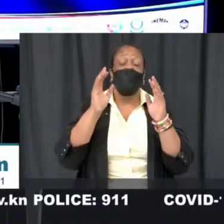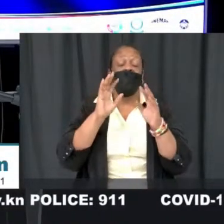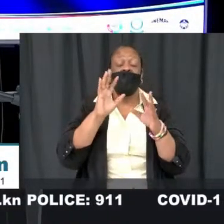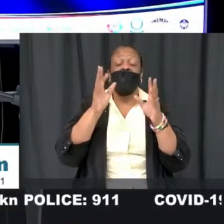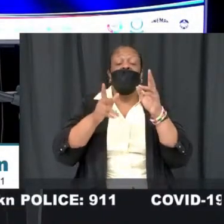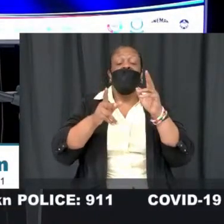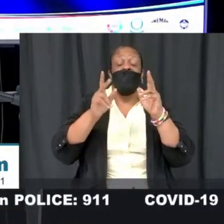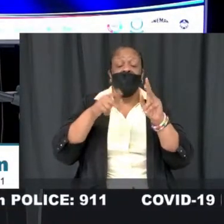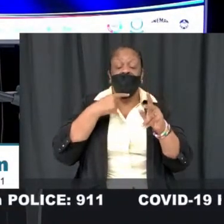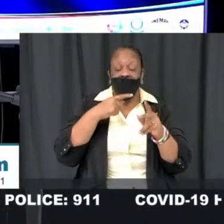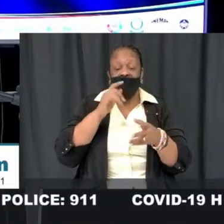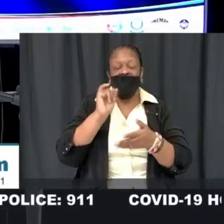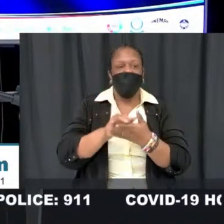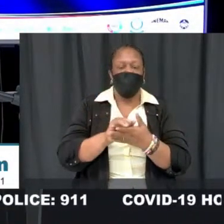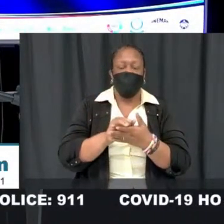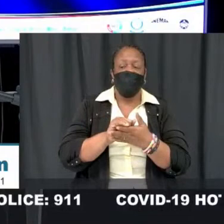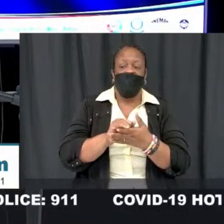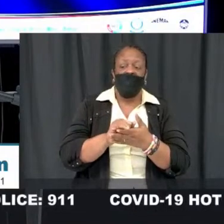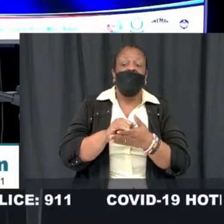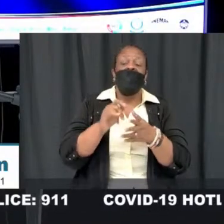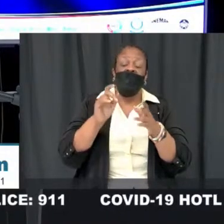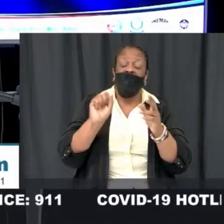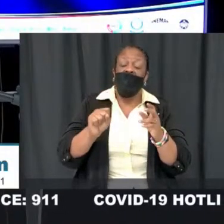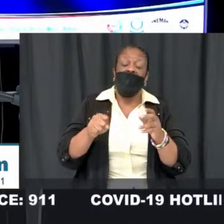But in media,